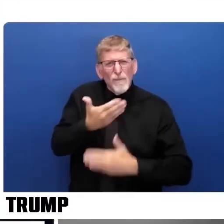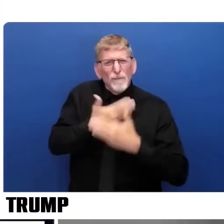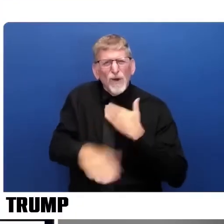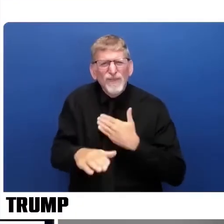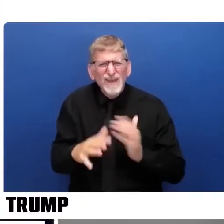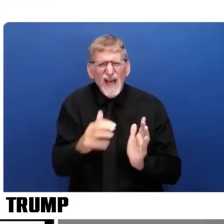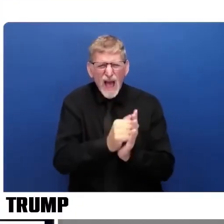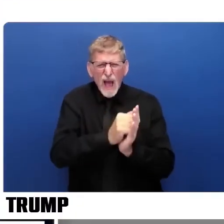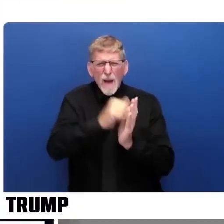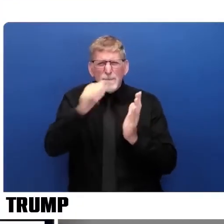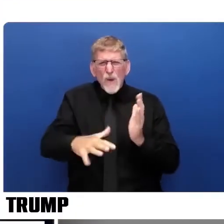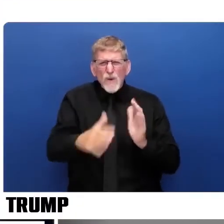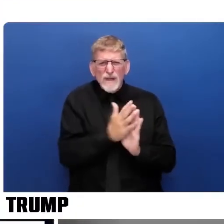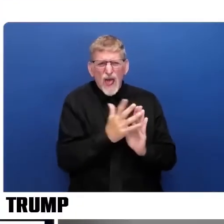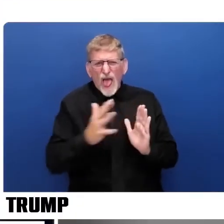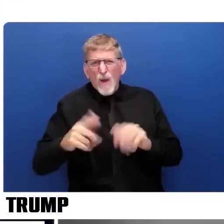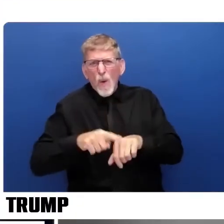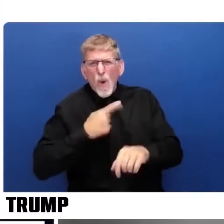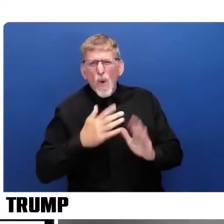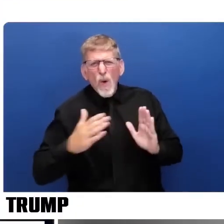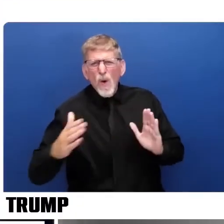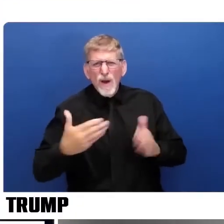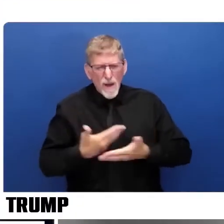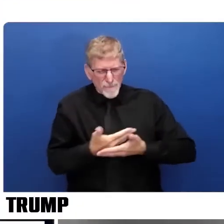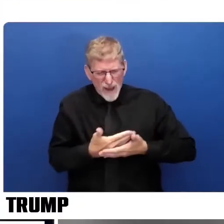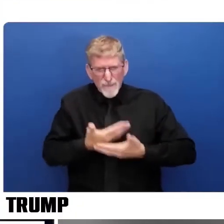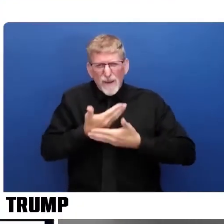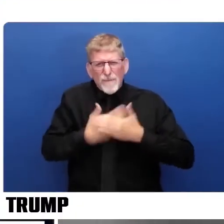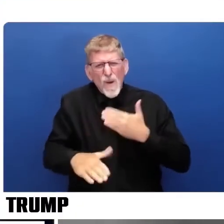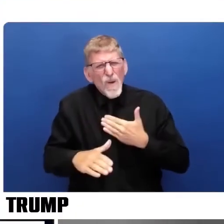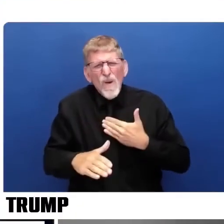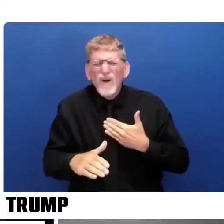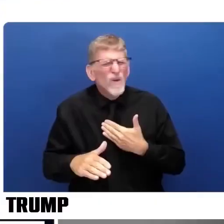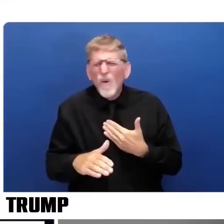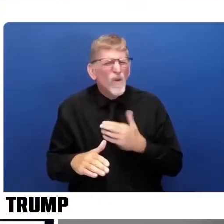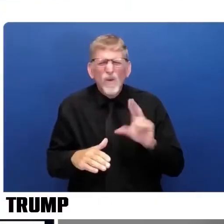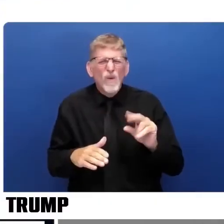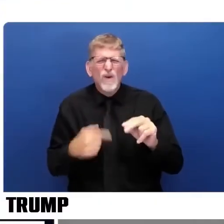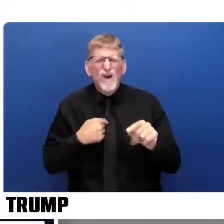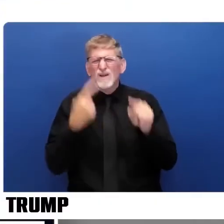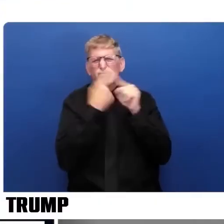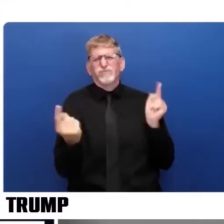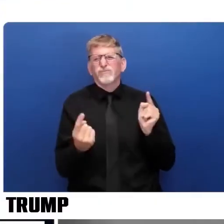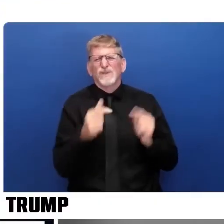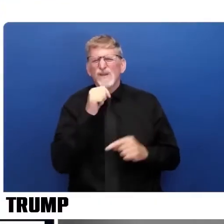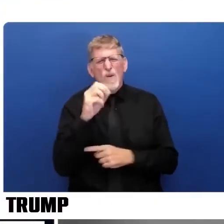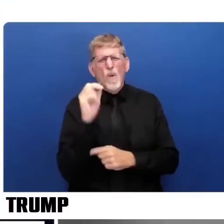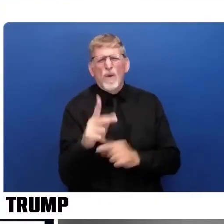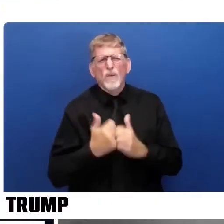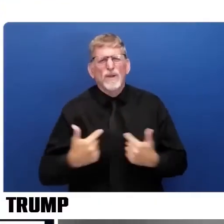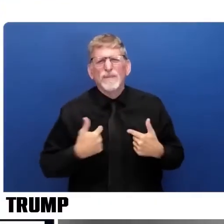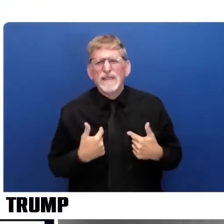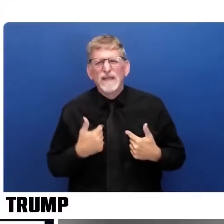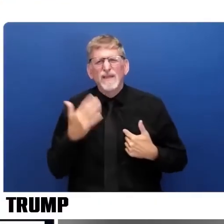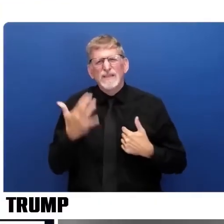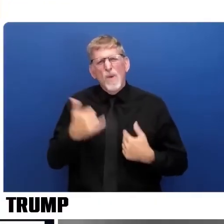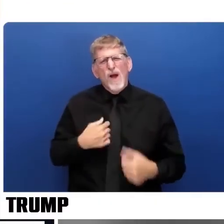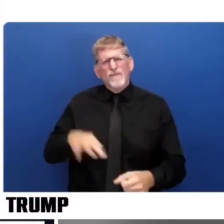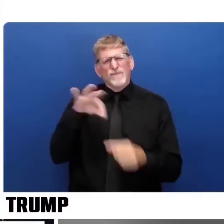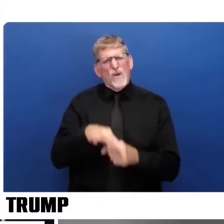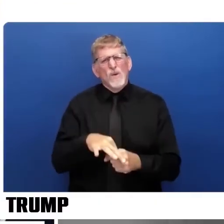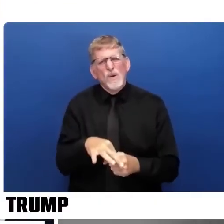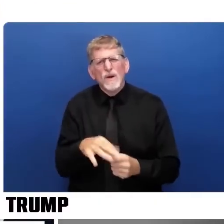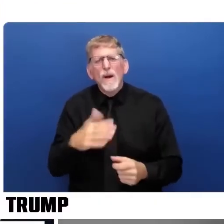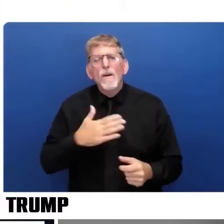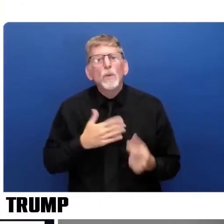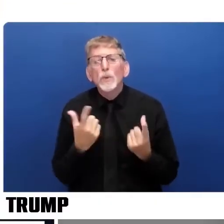born, is okay. And that's not okay with me, hence the vote. But what I did is something for 52 years. They've